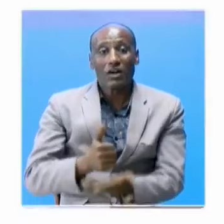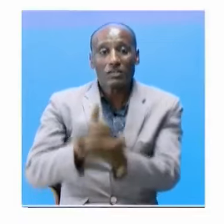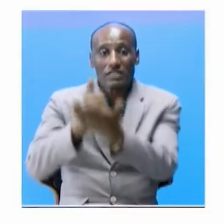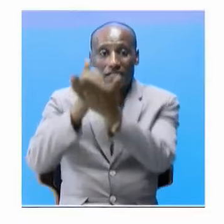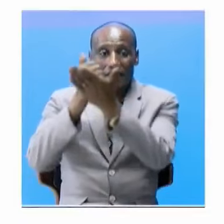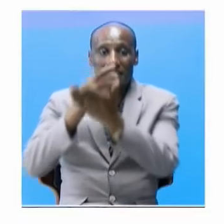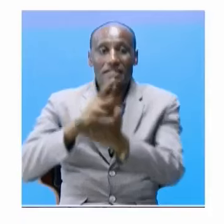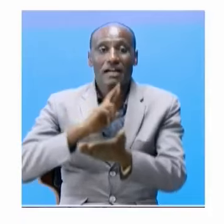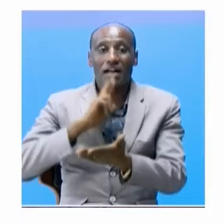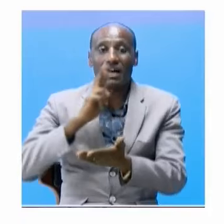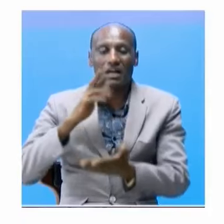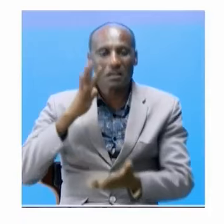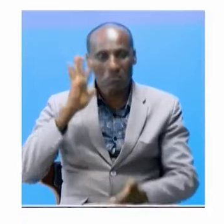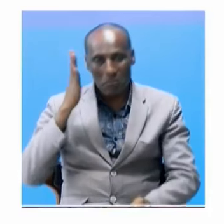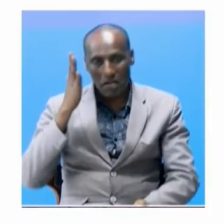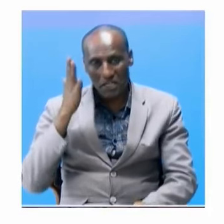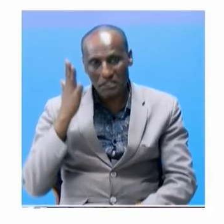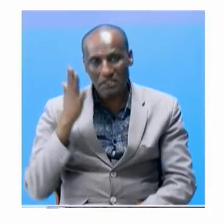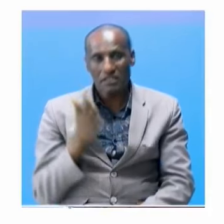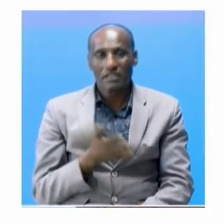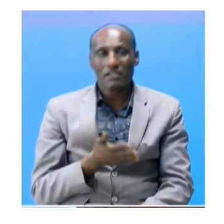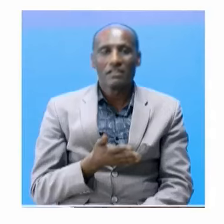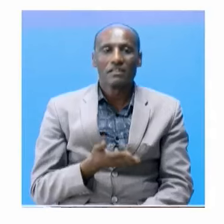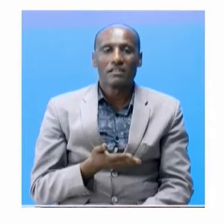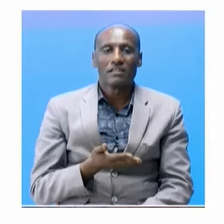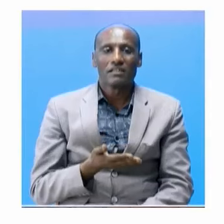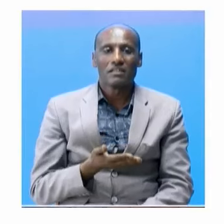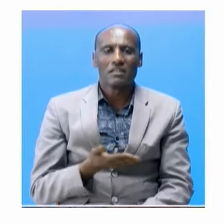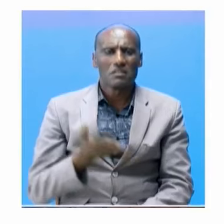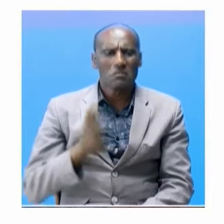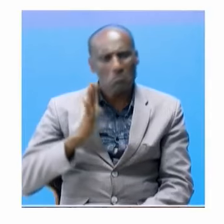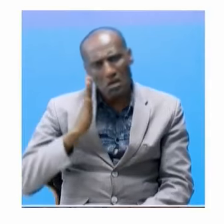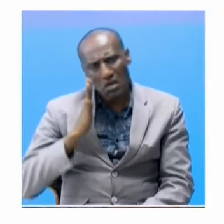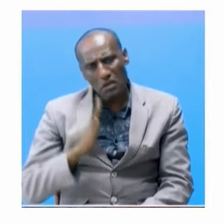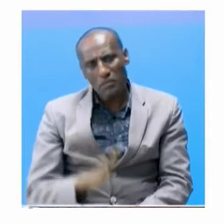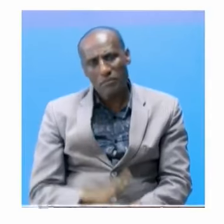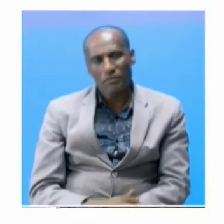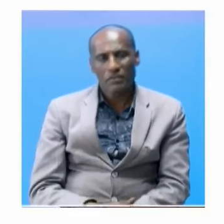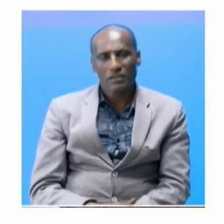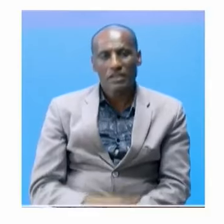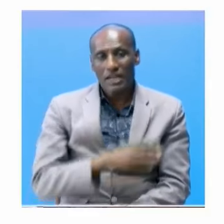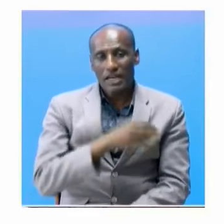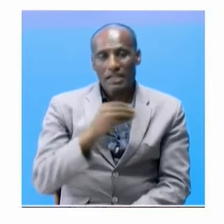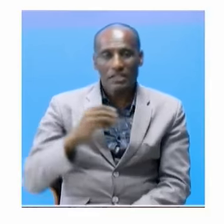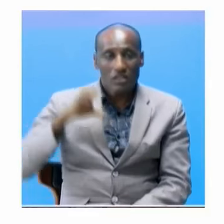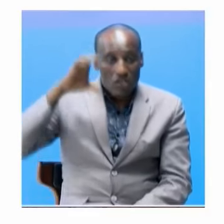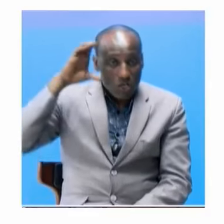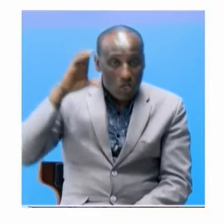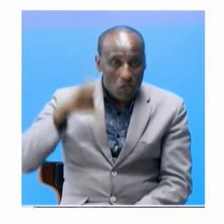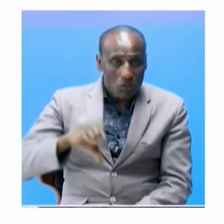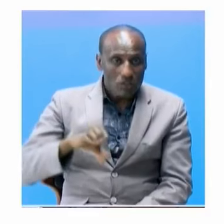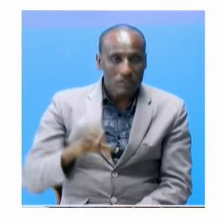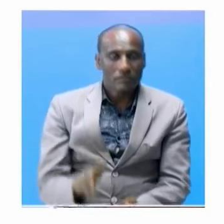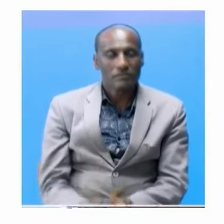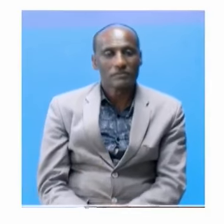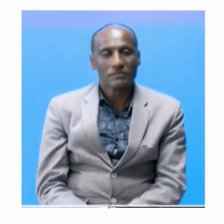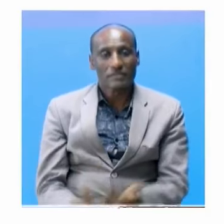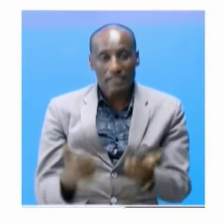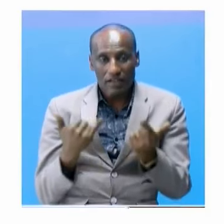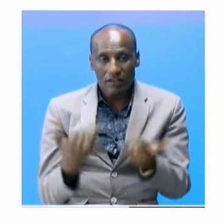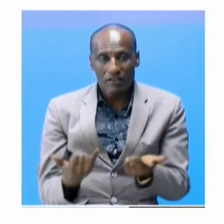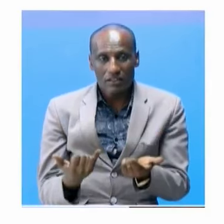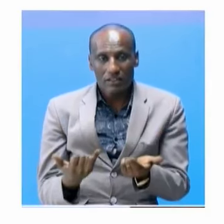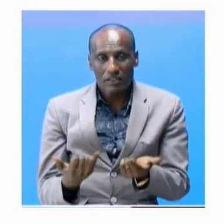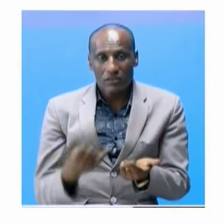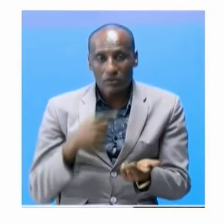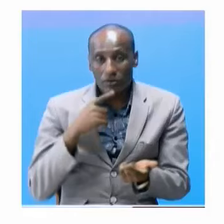are might, here, yes, may, and could. Now, what do I